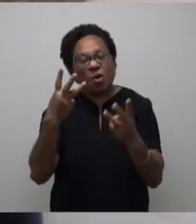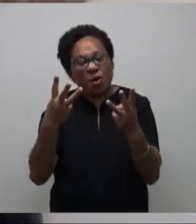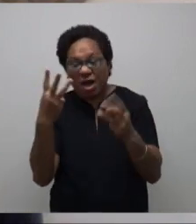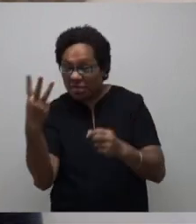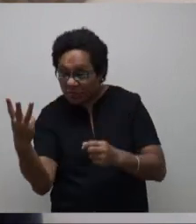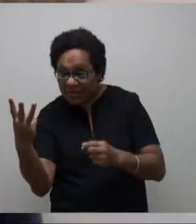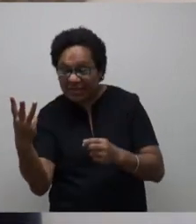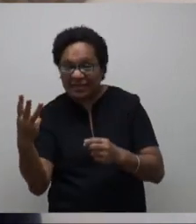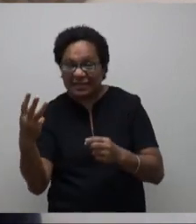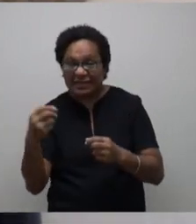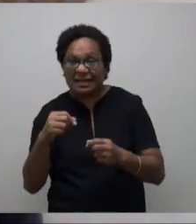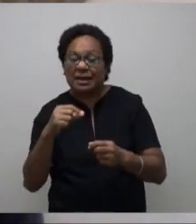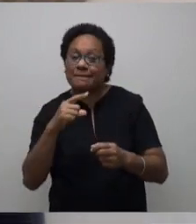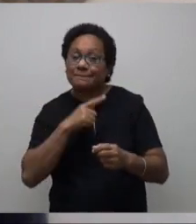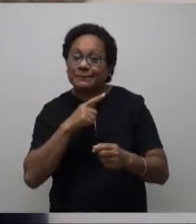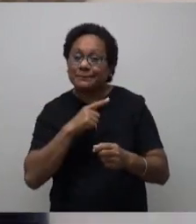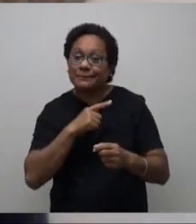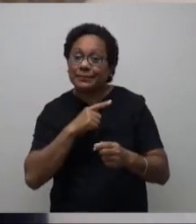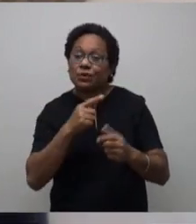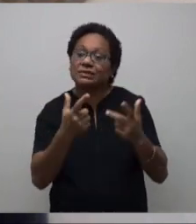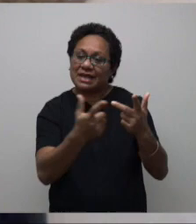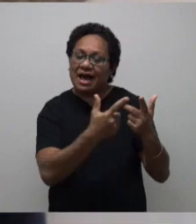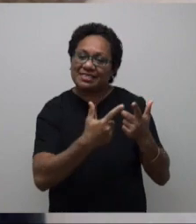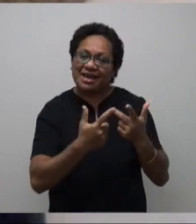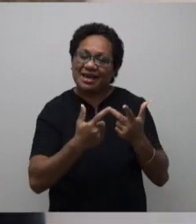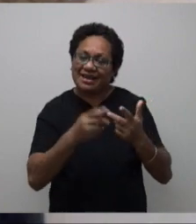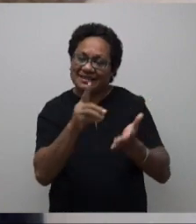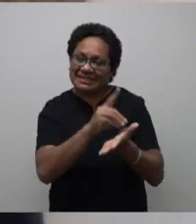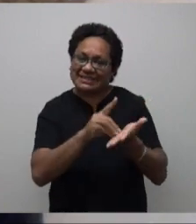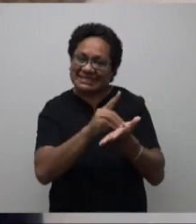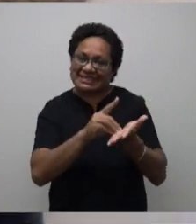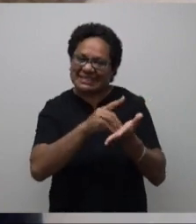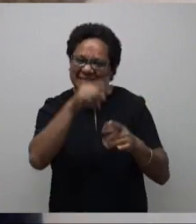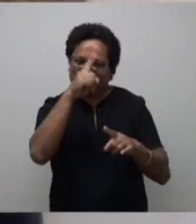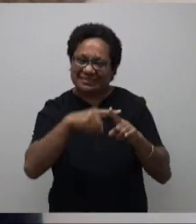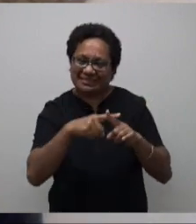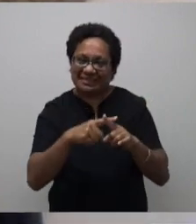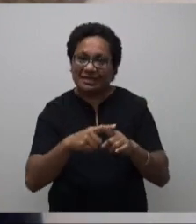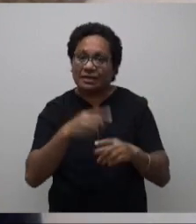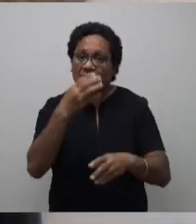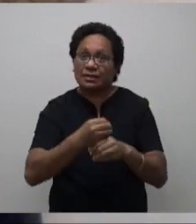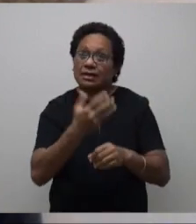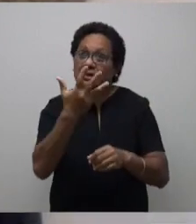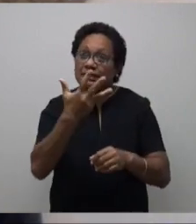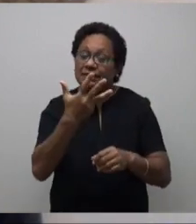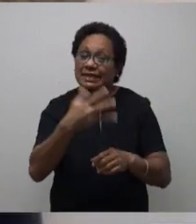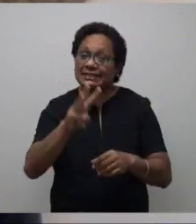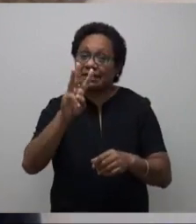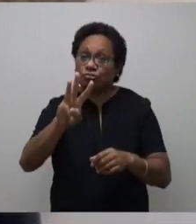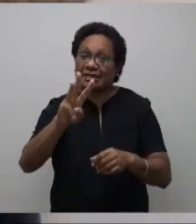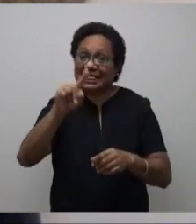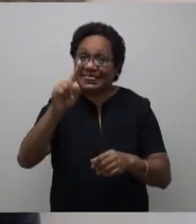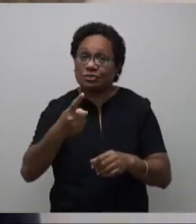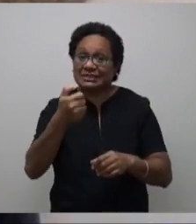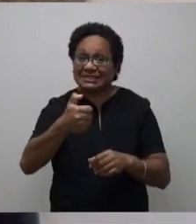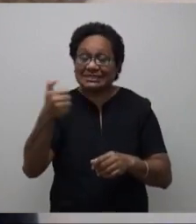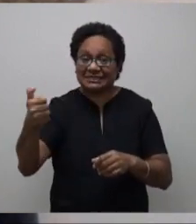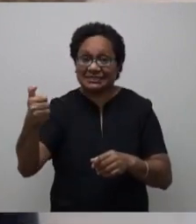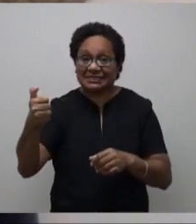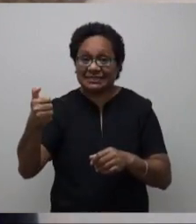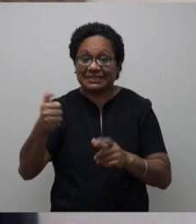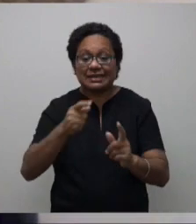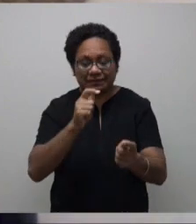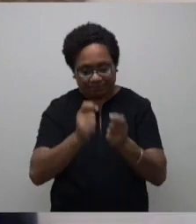related illnesses. A total of 93,066 samples have been tested since this